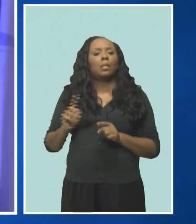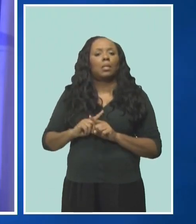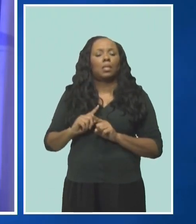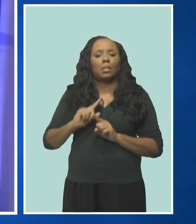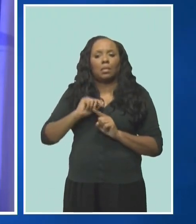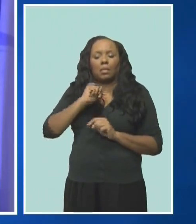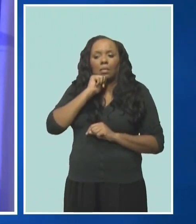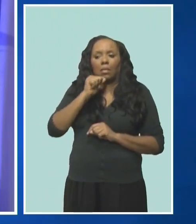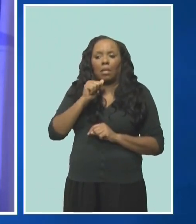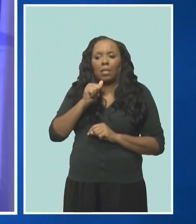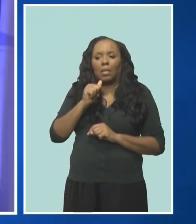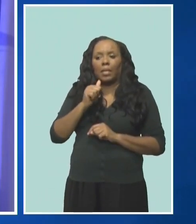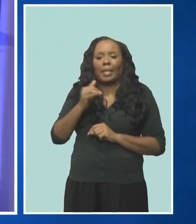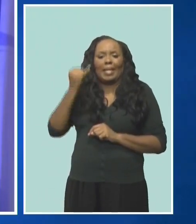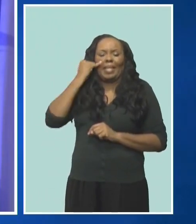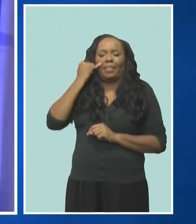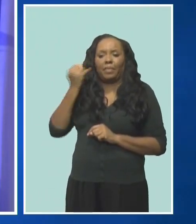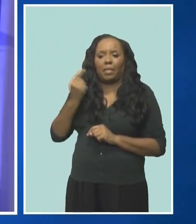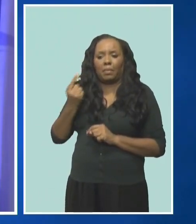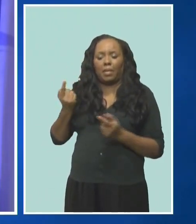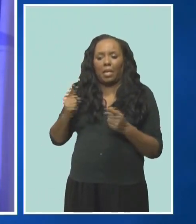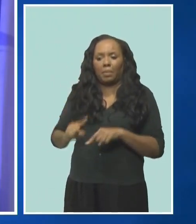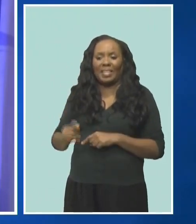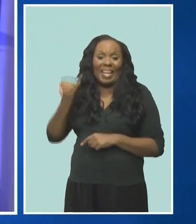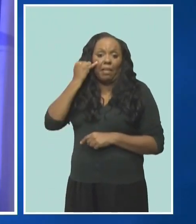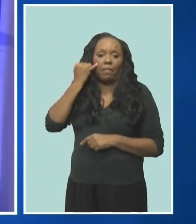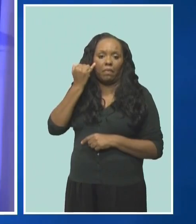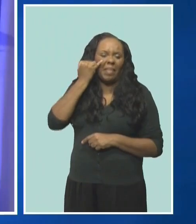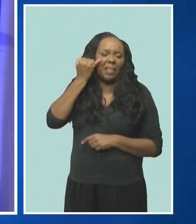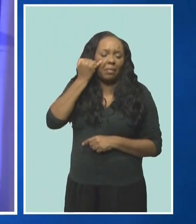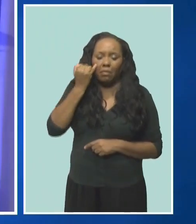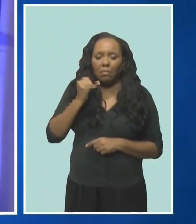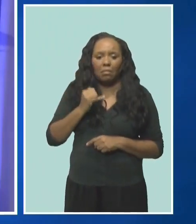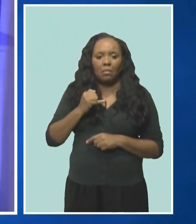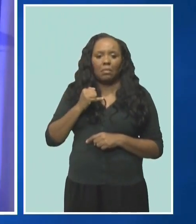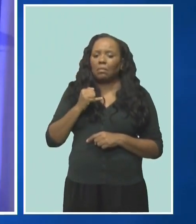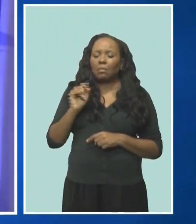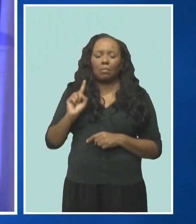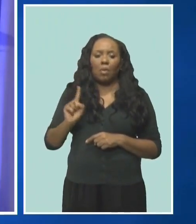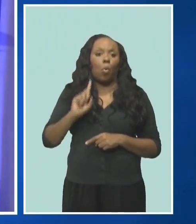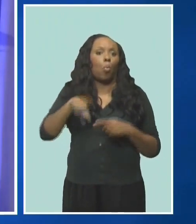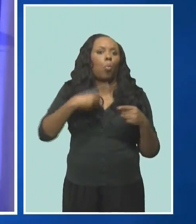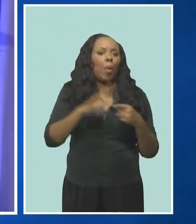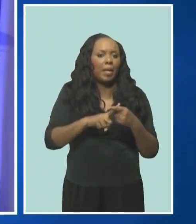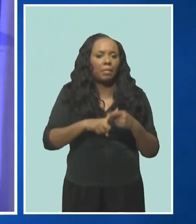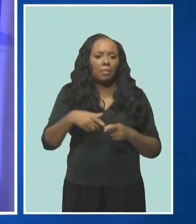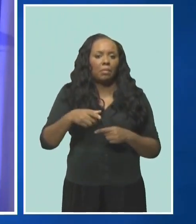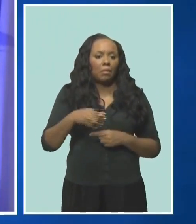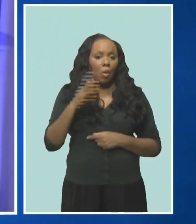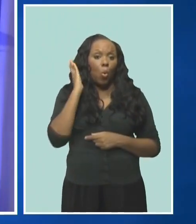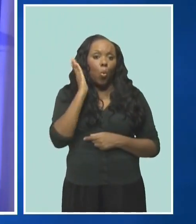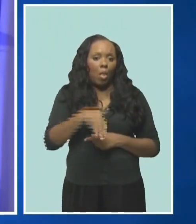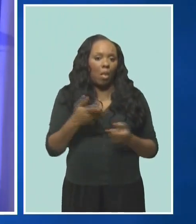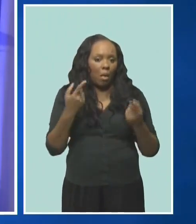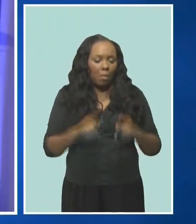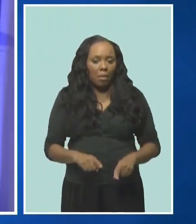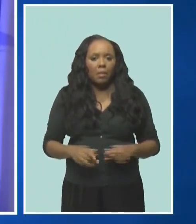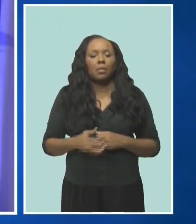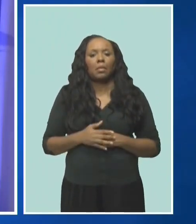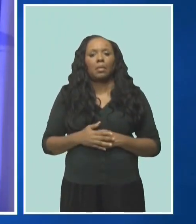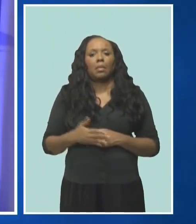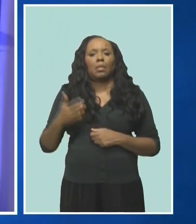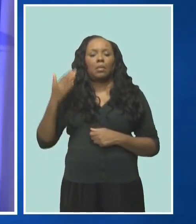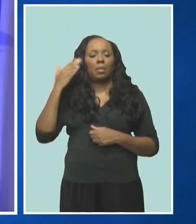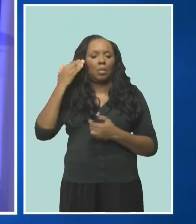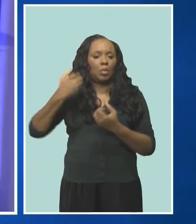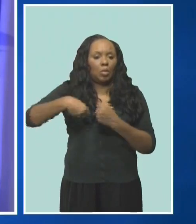when the next system, the next hurricane or tropical storm can impact Barbados. But beyond hurricanes and tropical storms, you know,